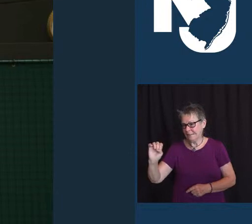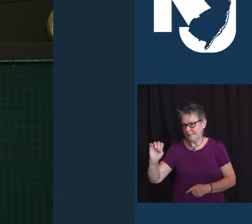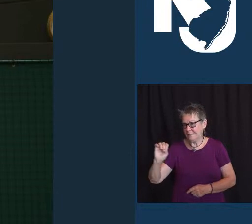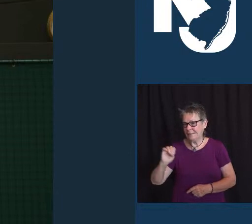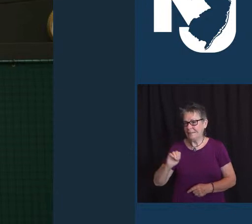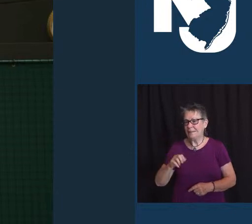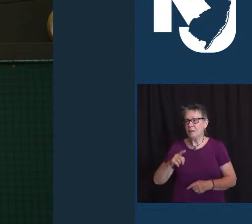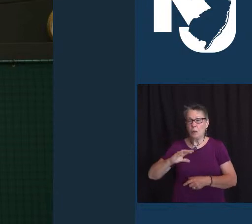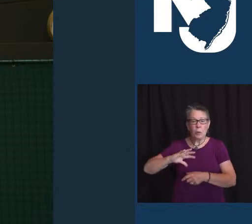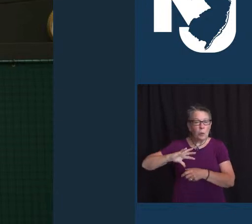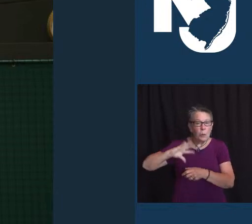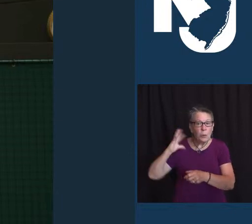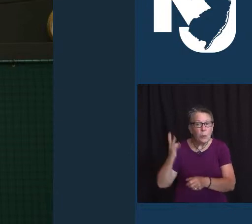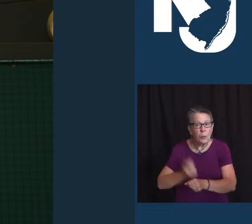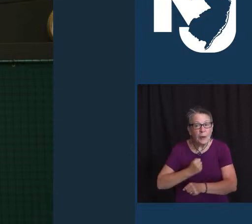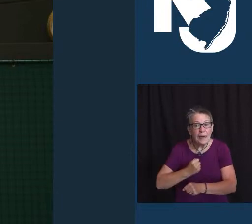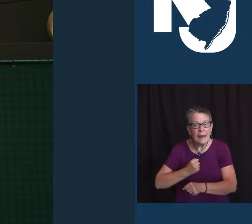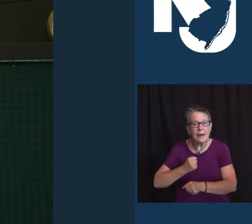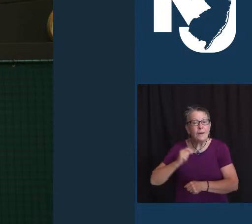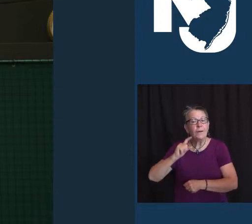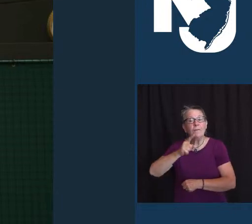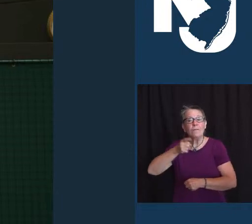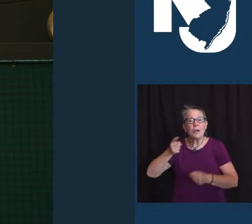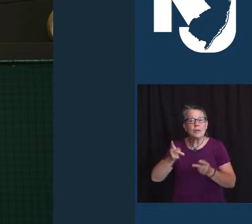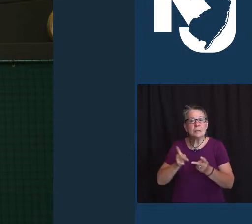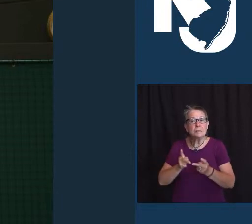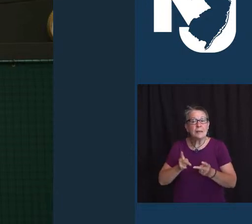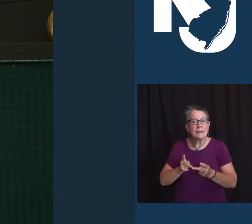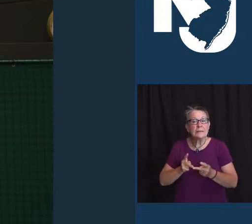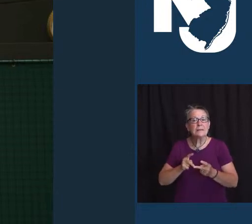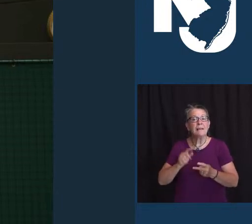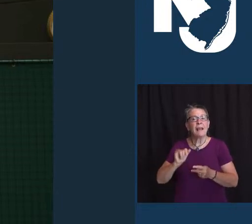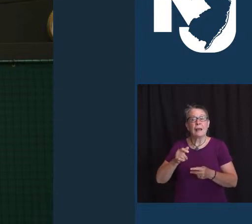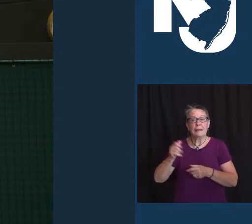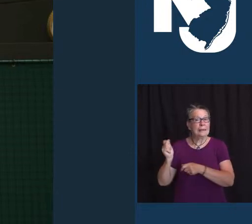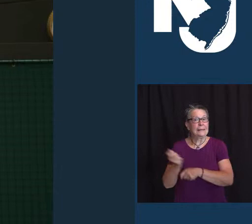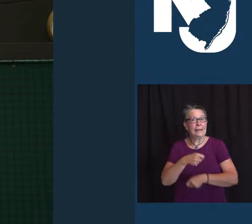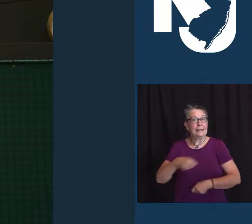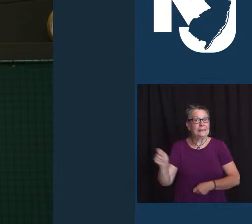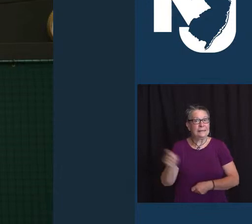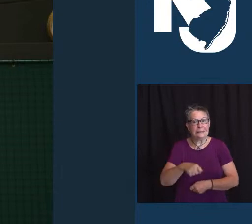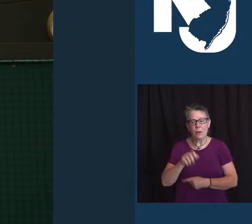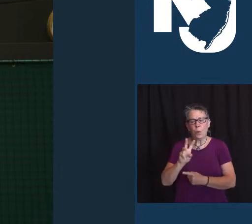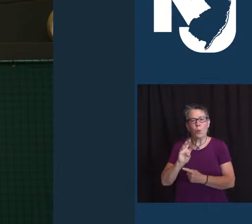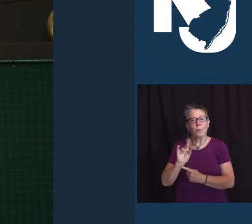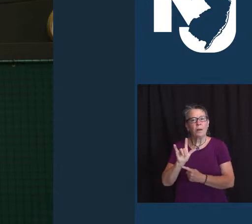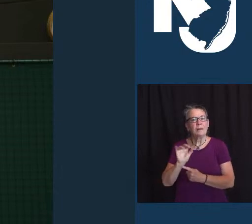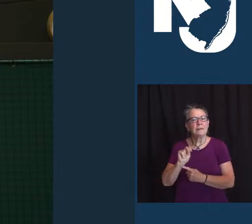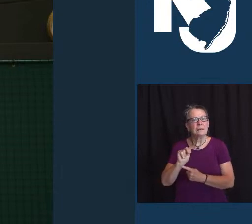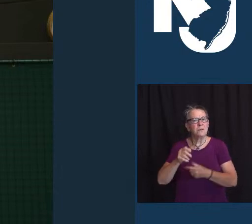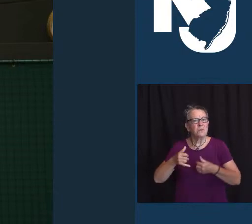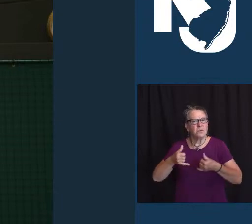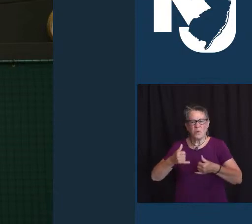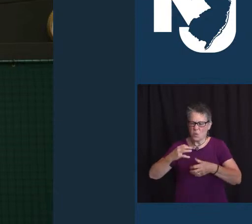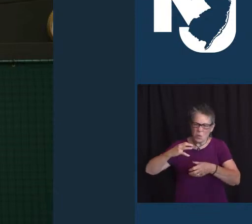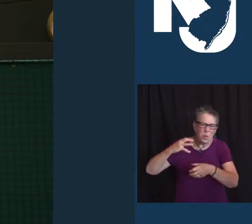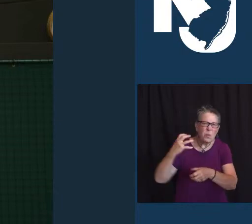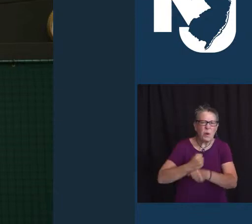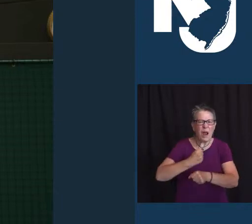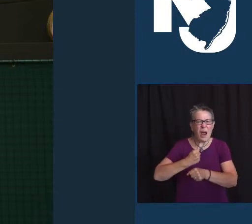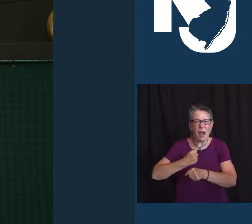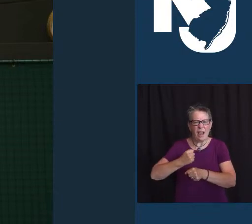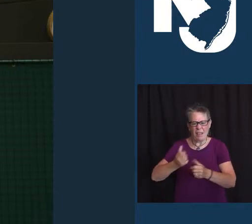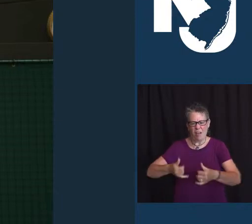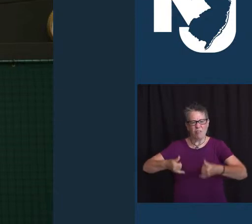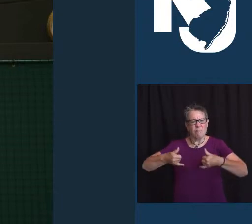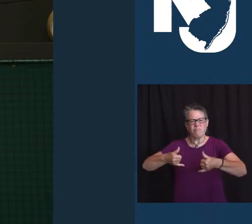Samir is 17 years old and was playing in just his second Grand Slam event or tournament. He entered Wimbledon as an